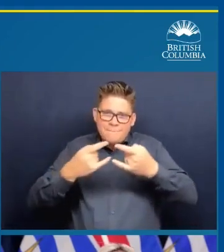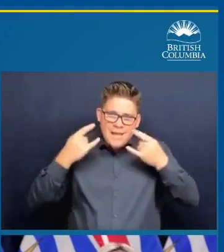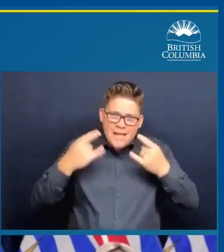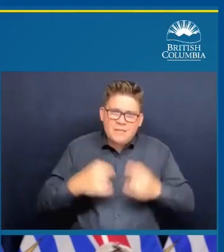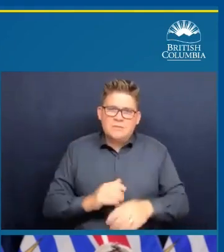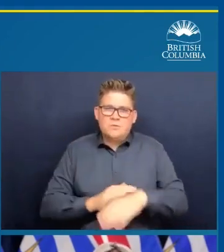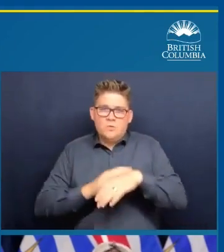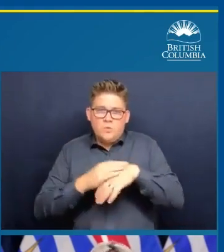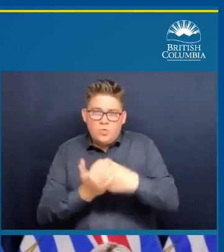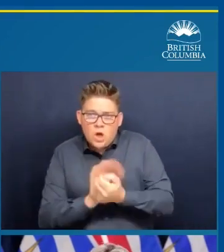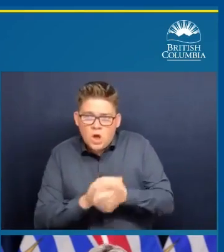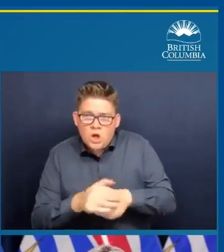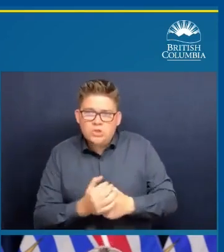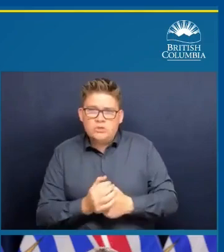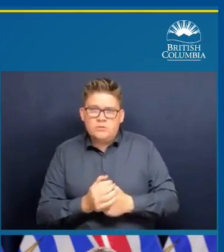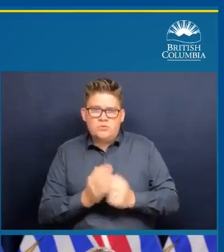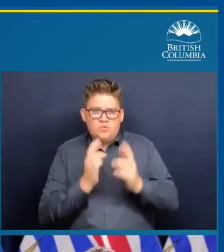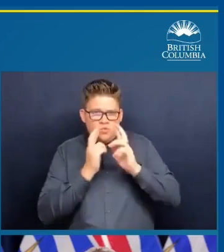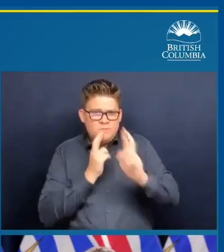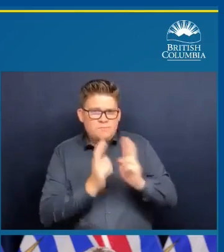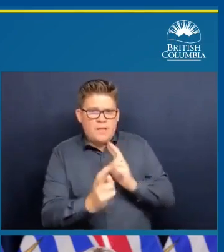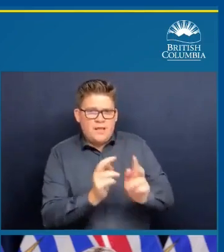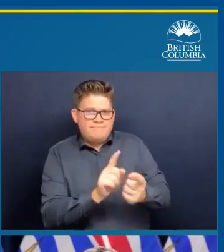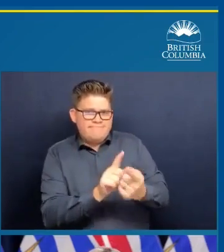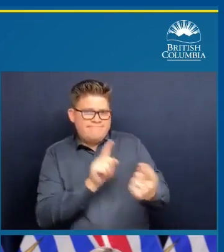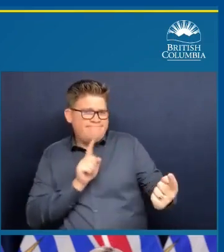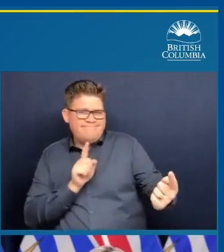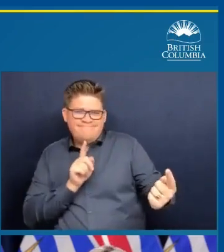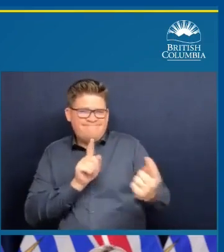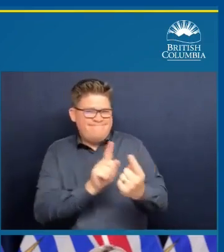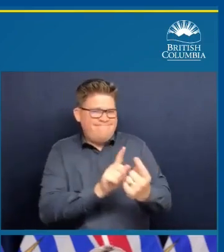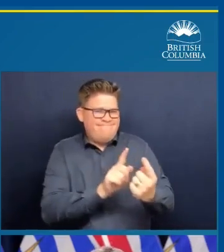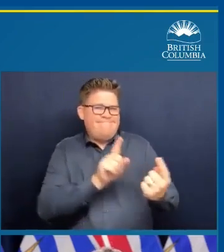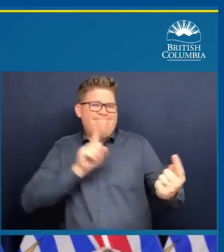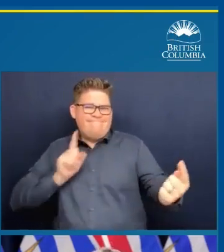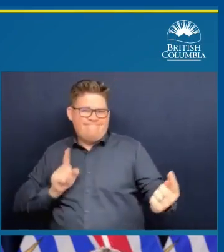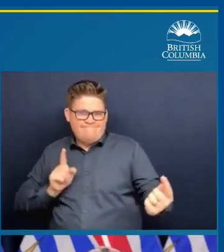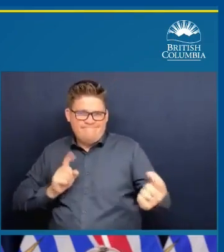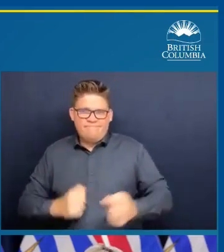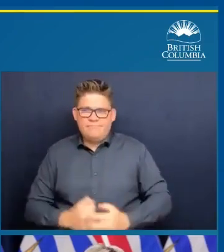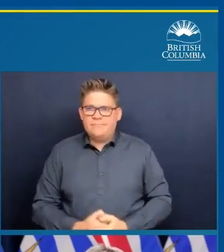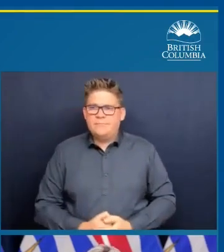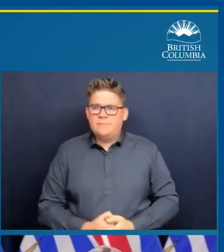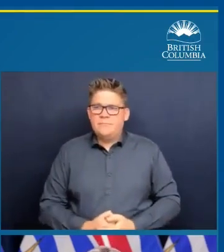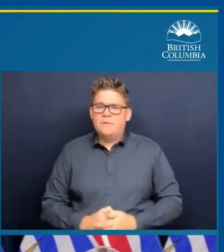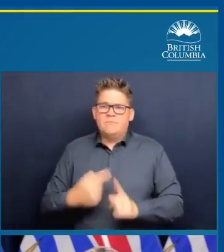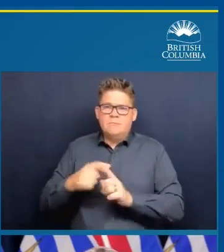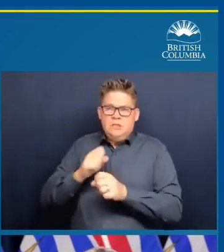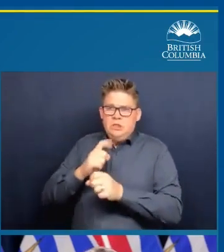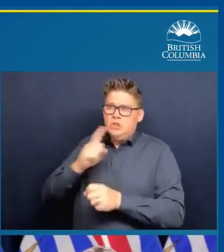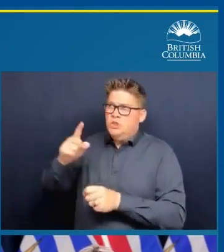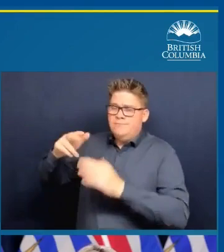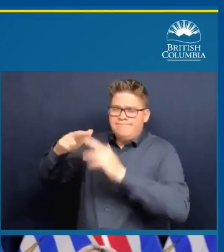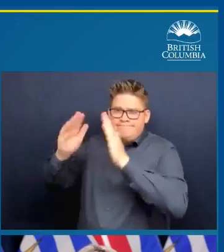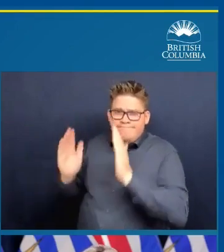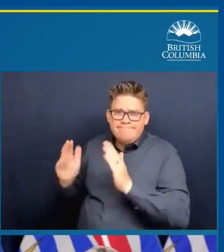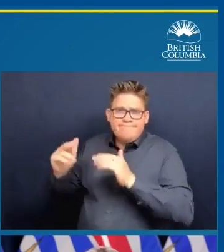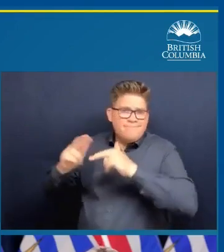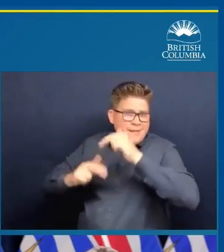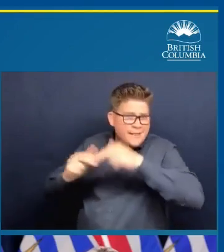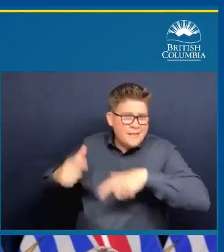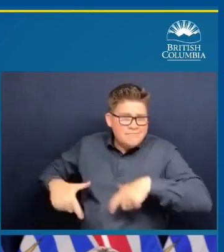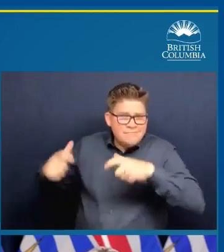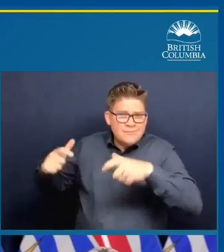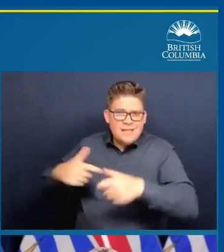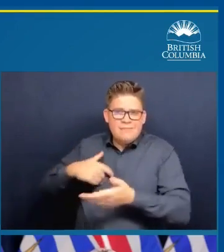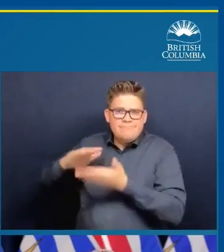paying attention to space and distance and ventilation. And that goes for common spaces like workplaces, schools, to reduce risk